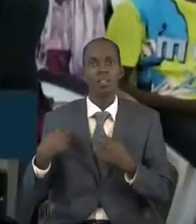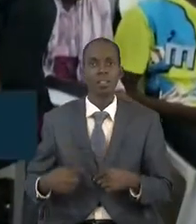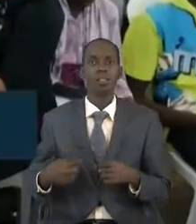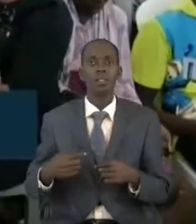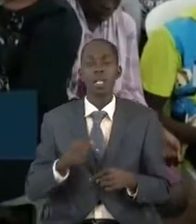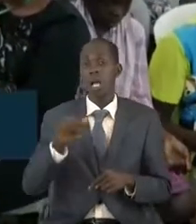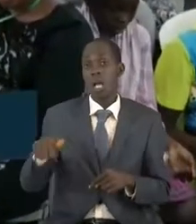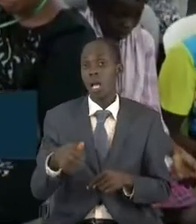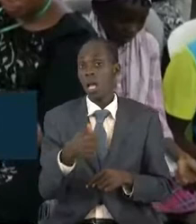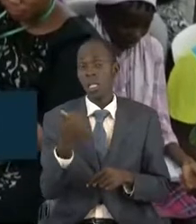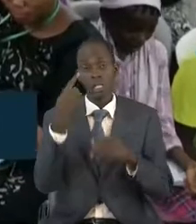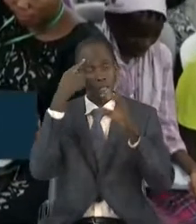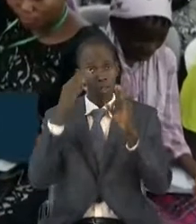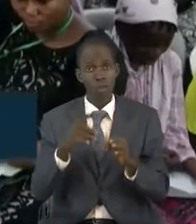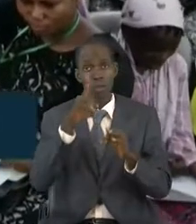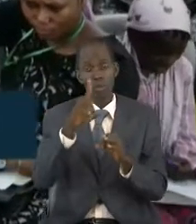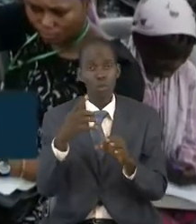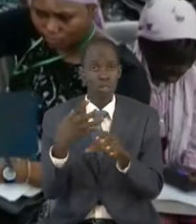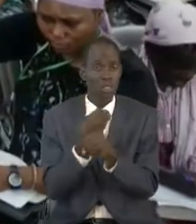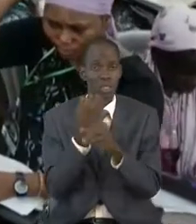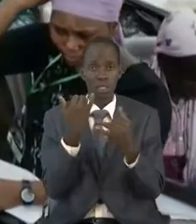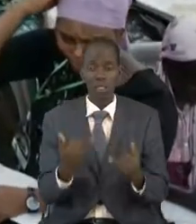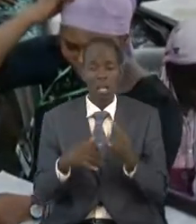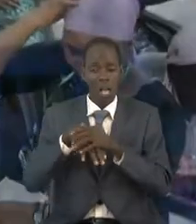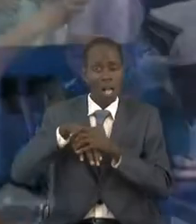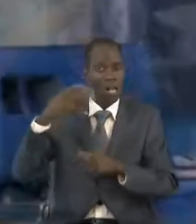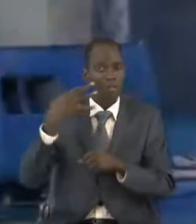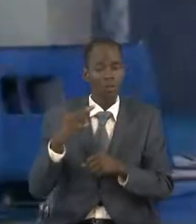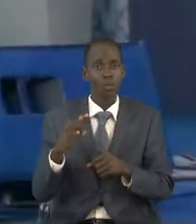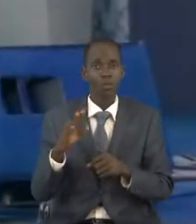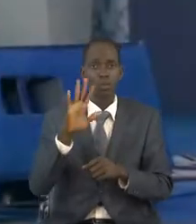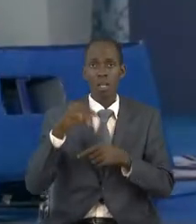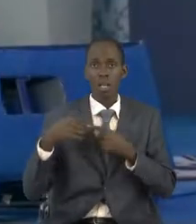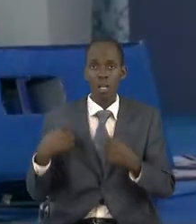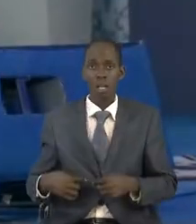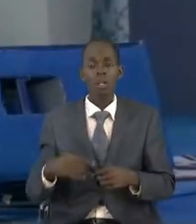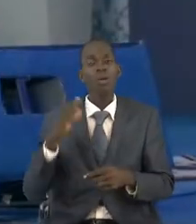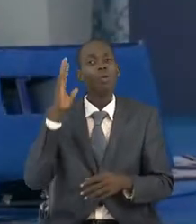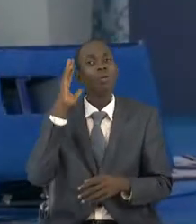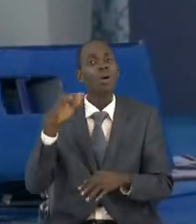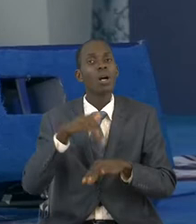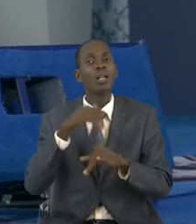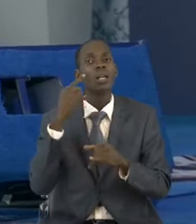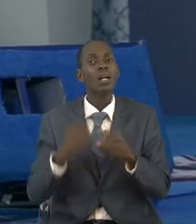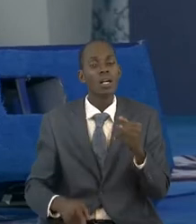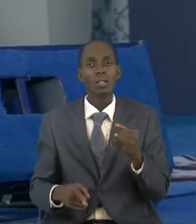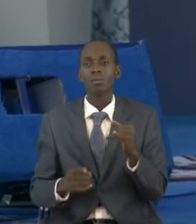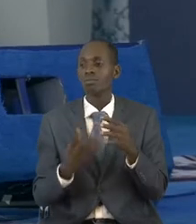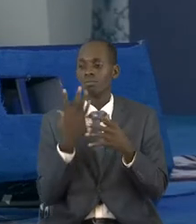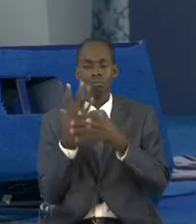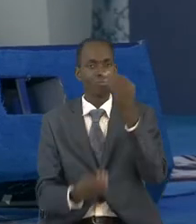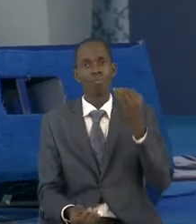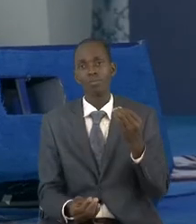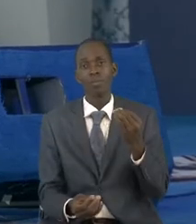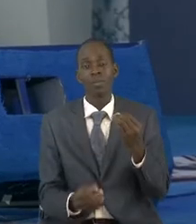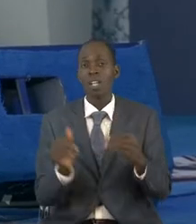you take outside your heart will eventually evaporate. Every